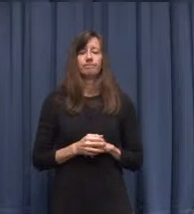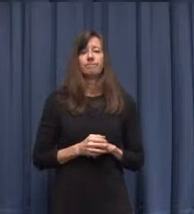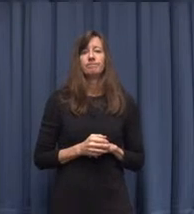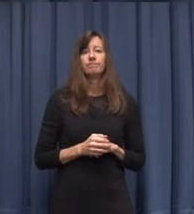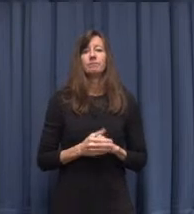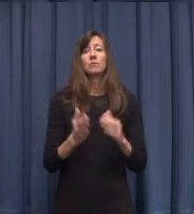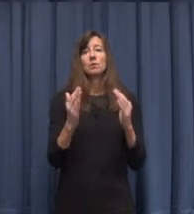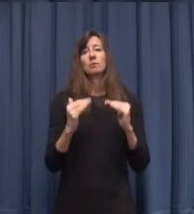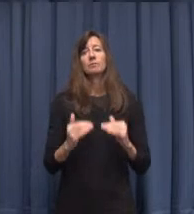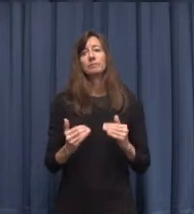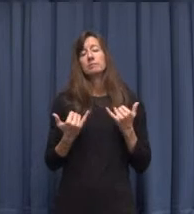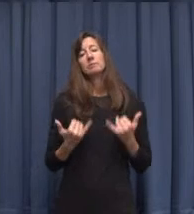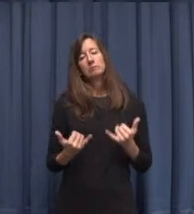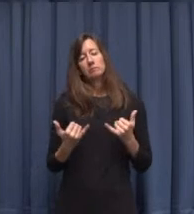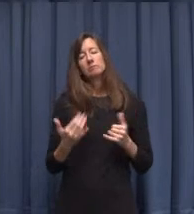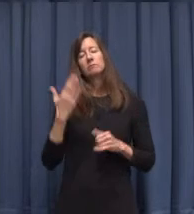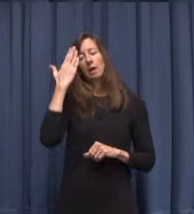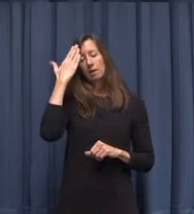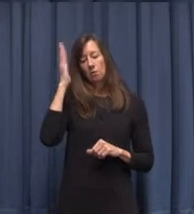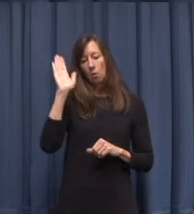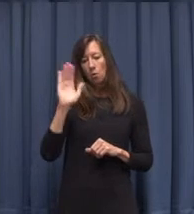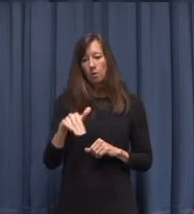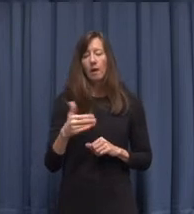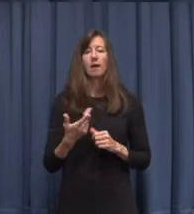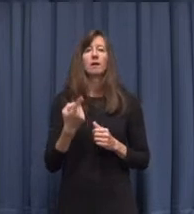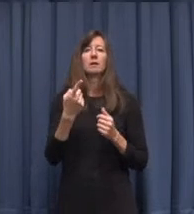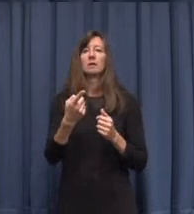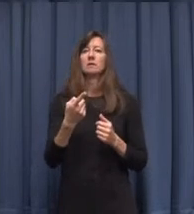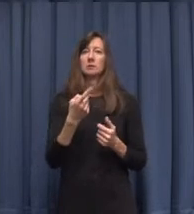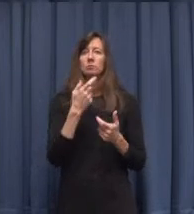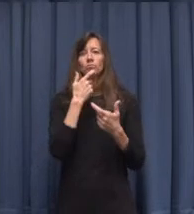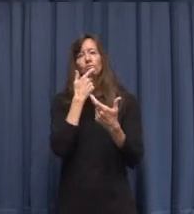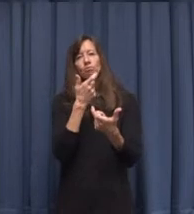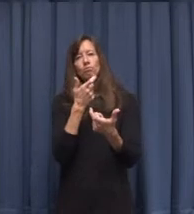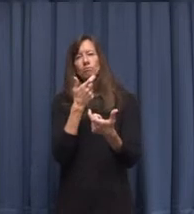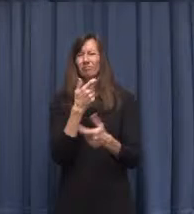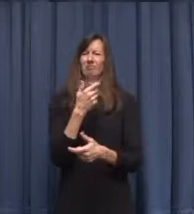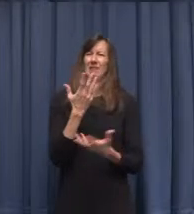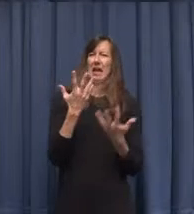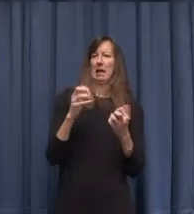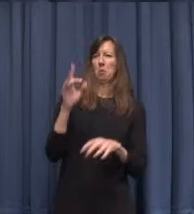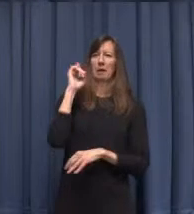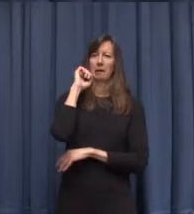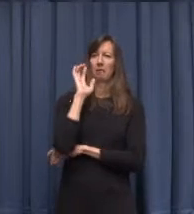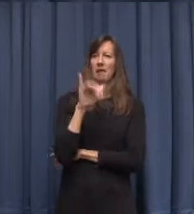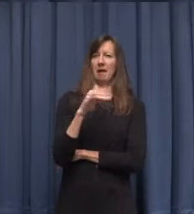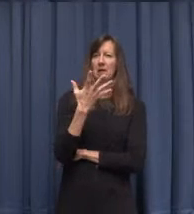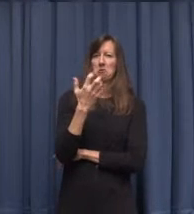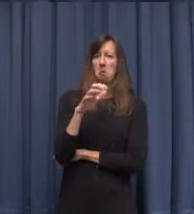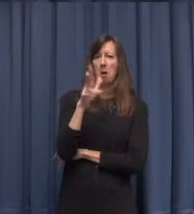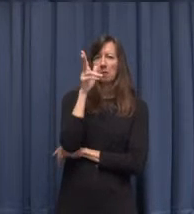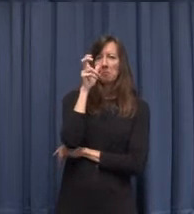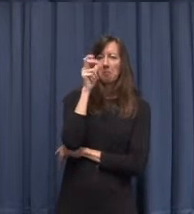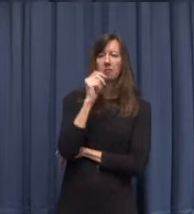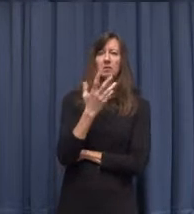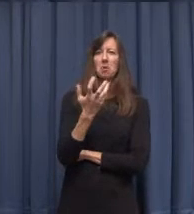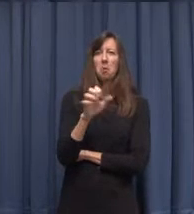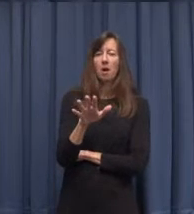want to hear. It almost physically hurts me to have to share